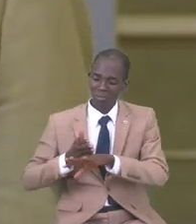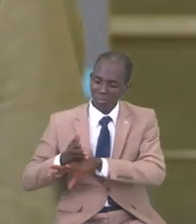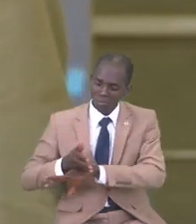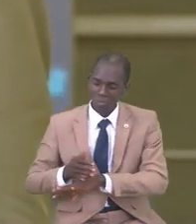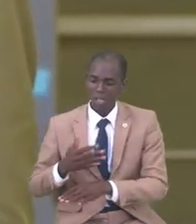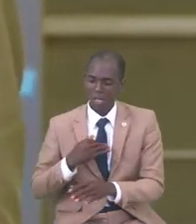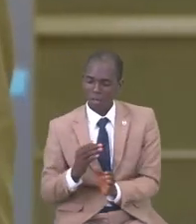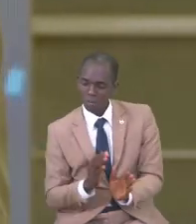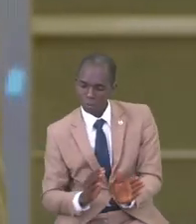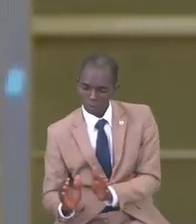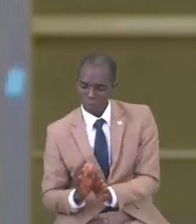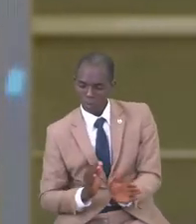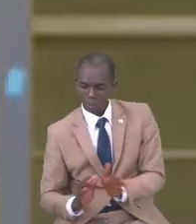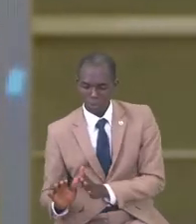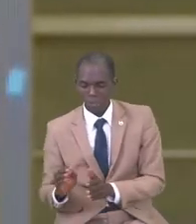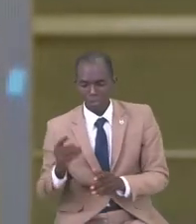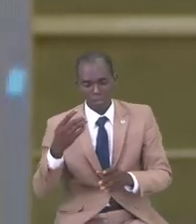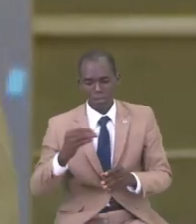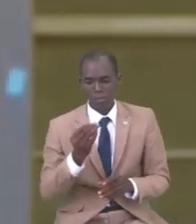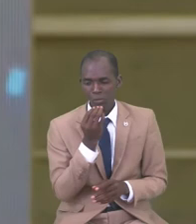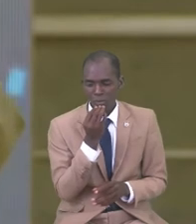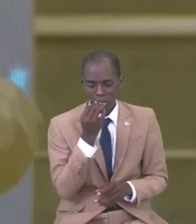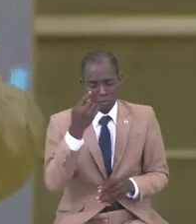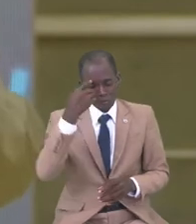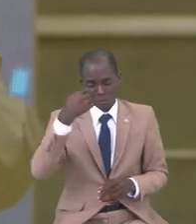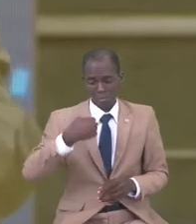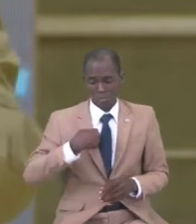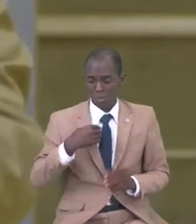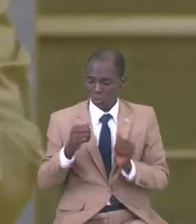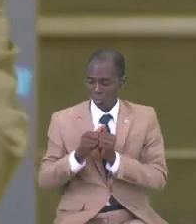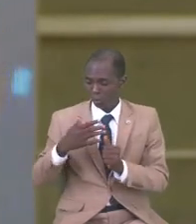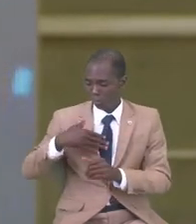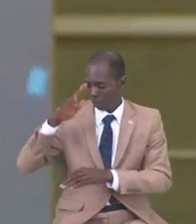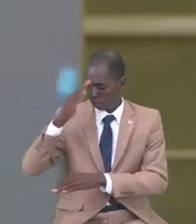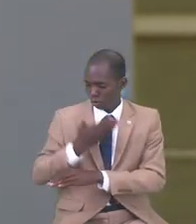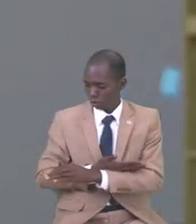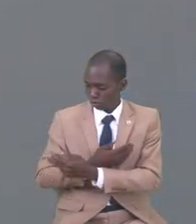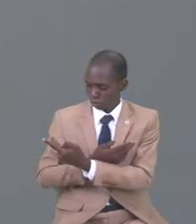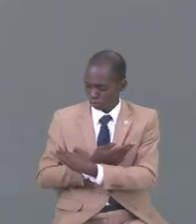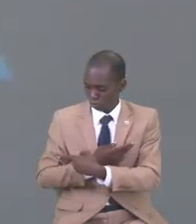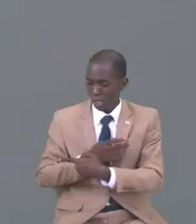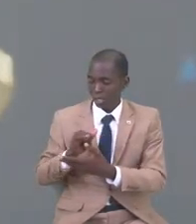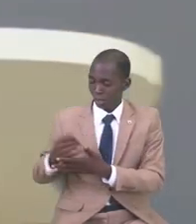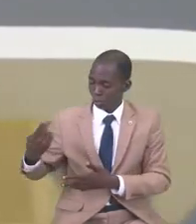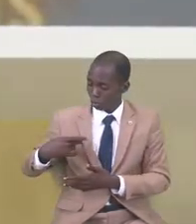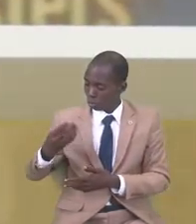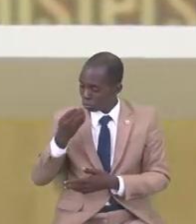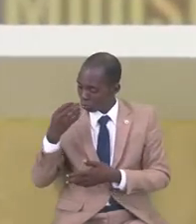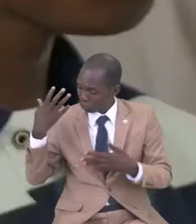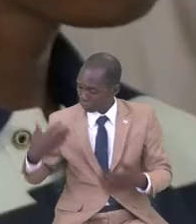and dress it for me and my son, that we may eat it and tell